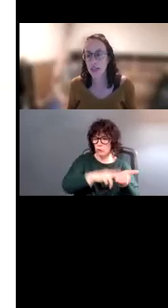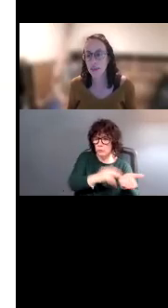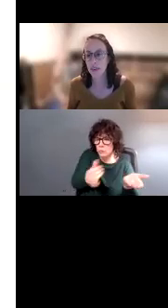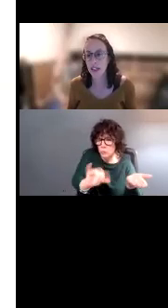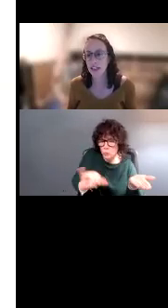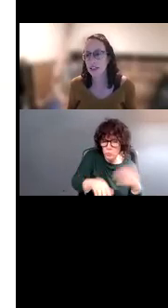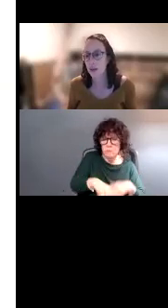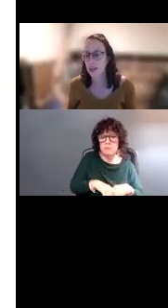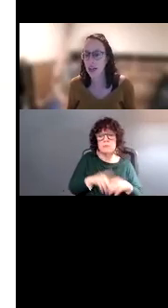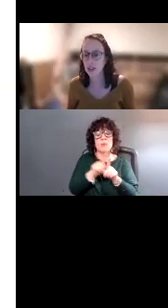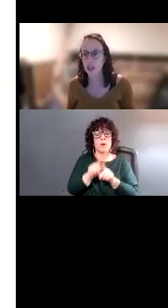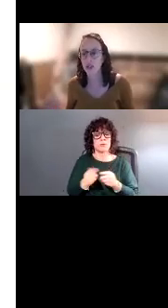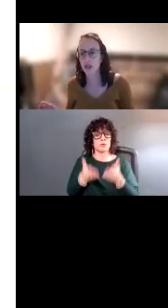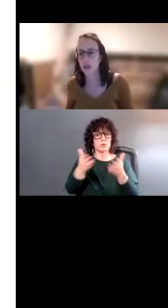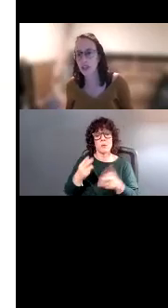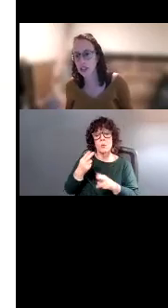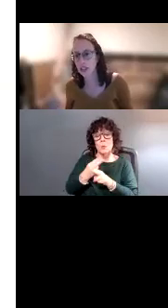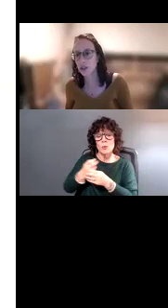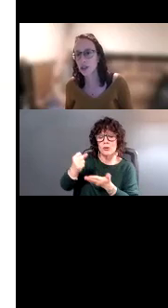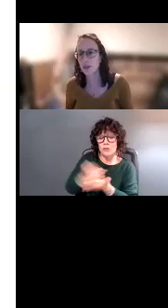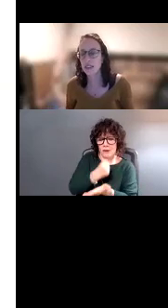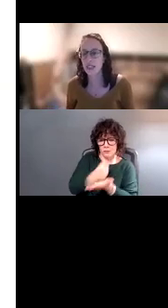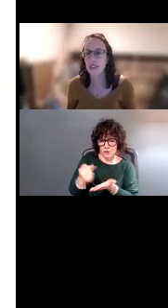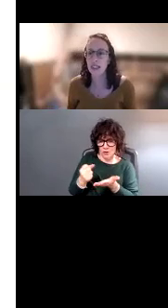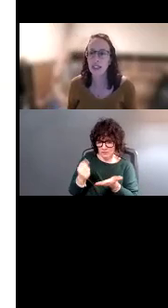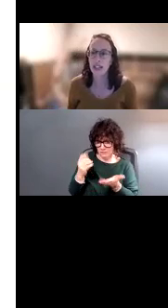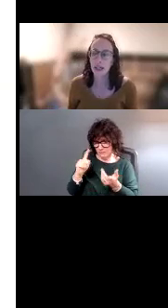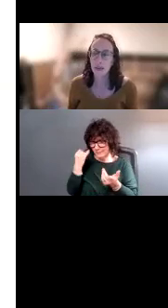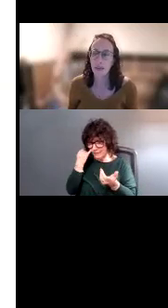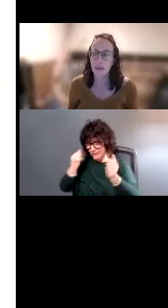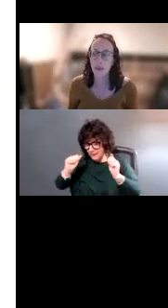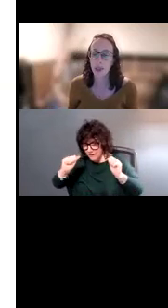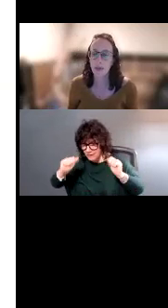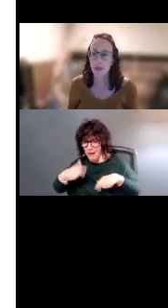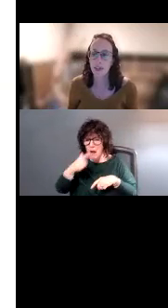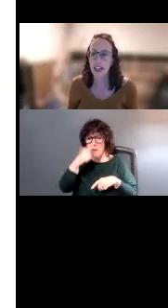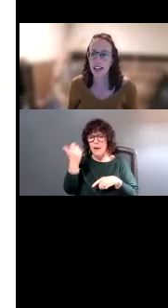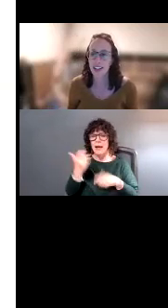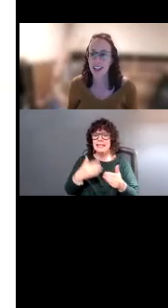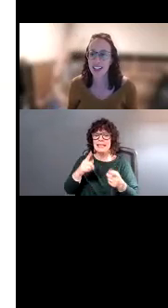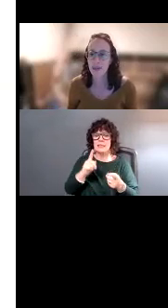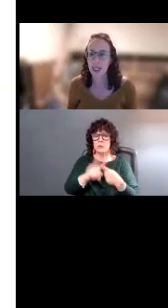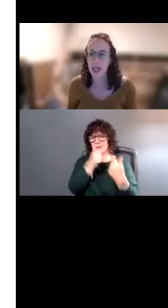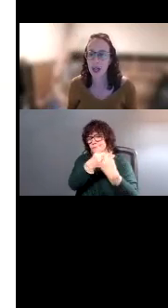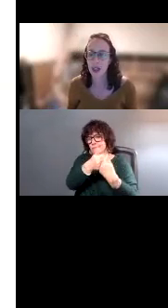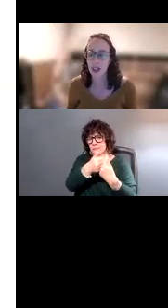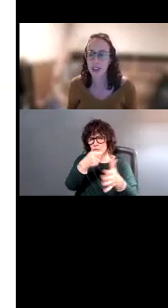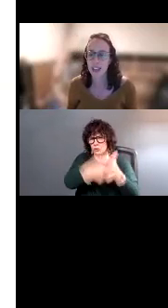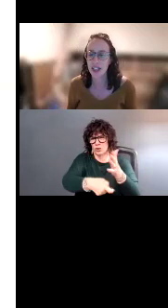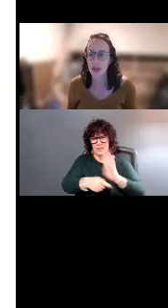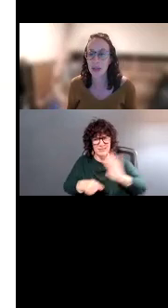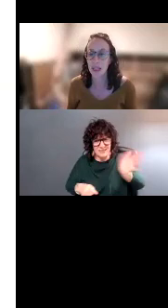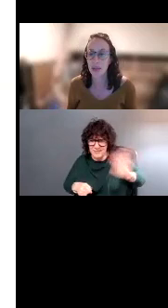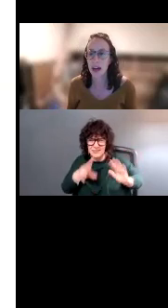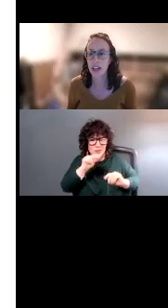luck. Then that would have to go to a lawsuit, and um, yeah, that can be harder